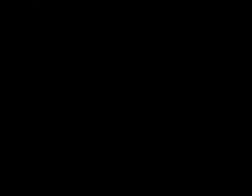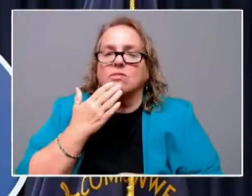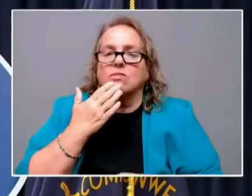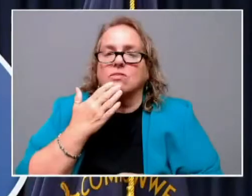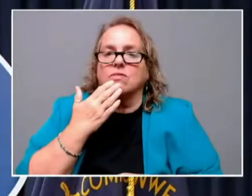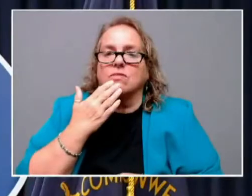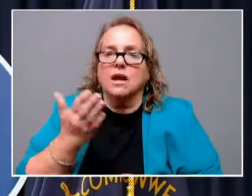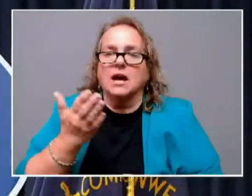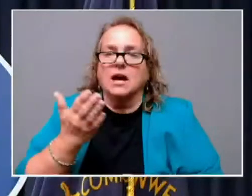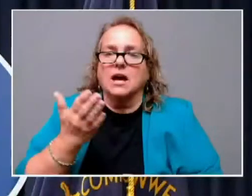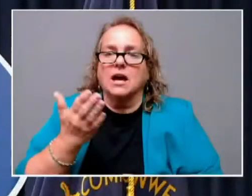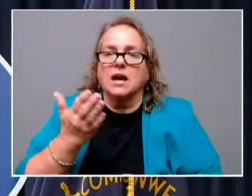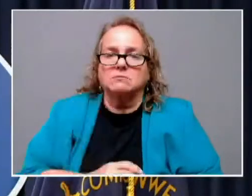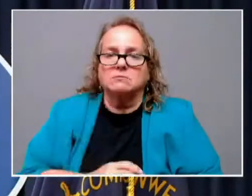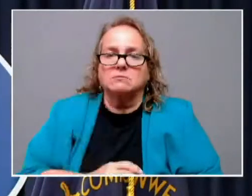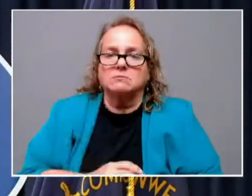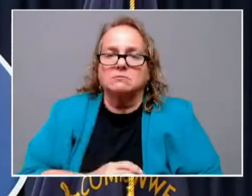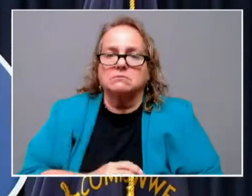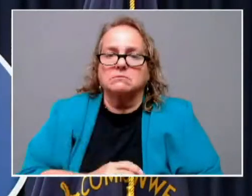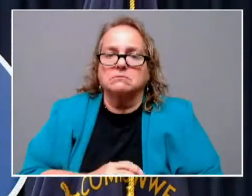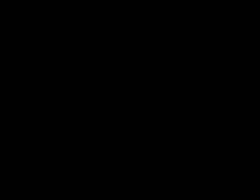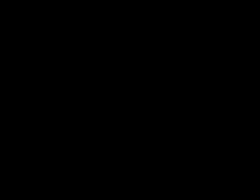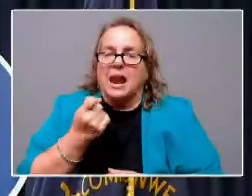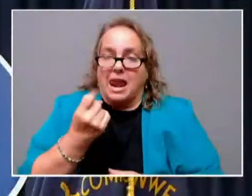I have an 11-year-old.